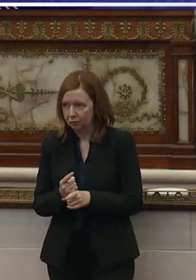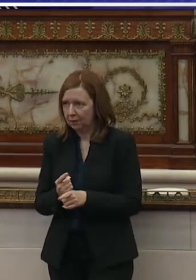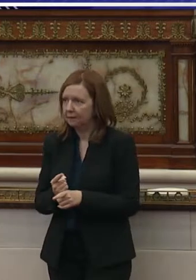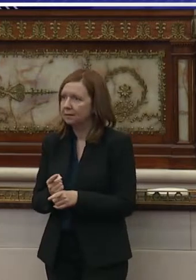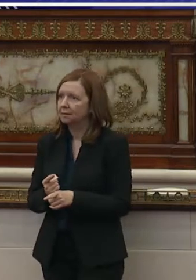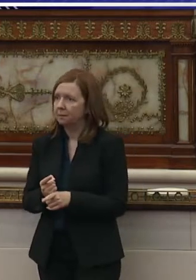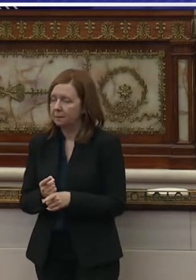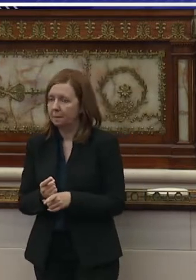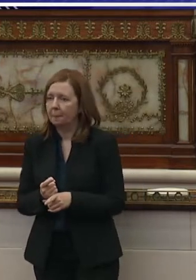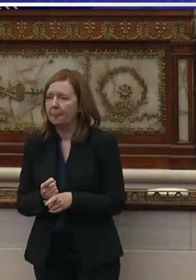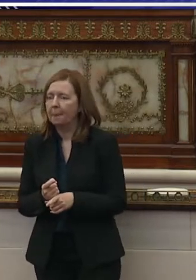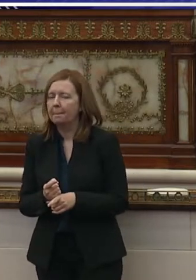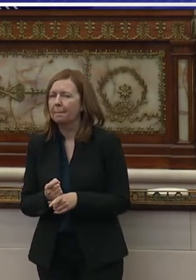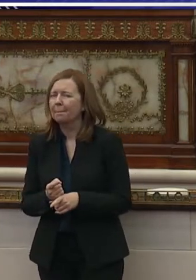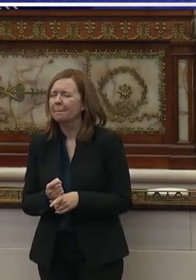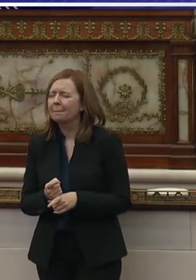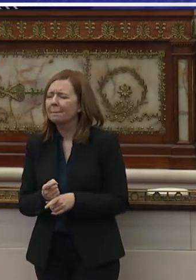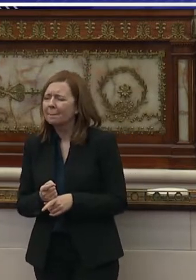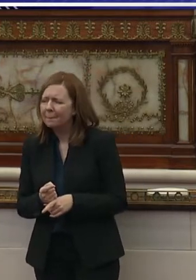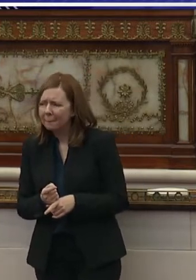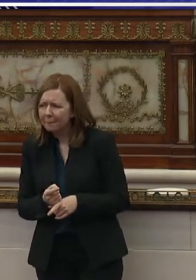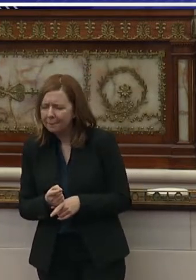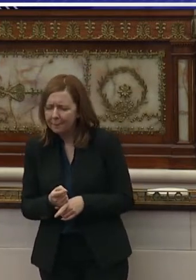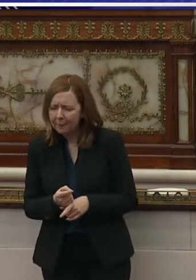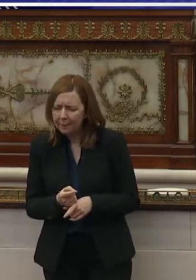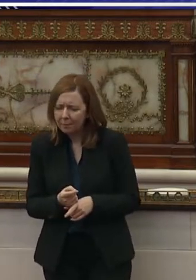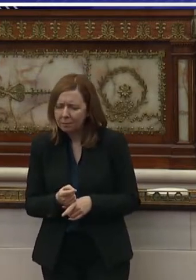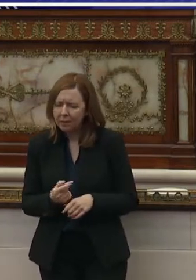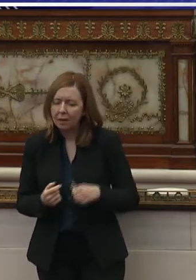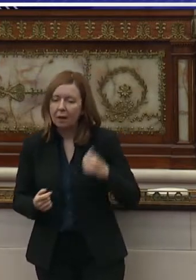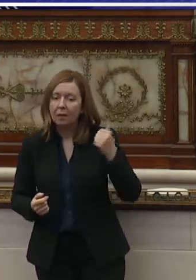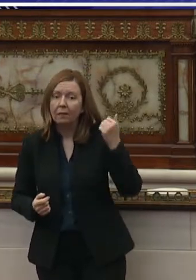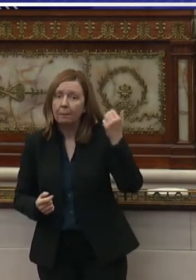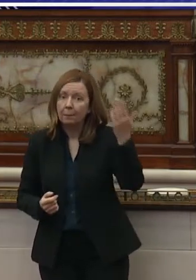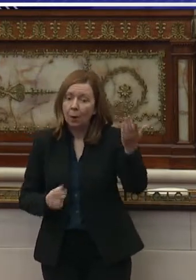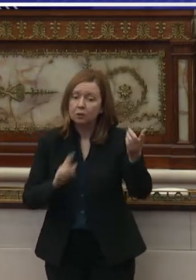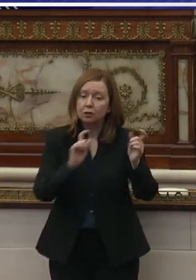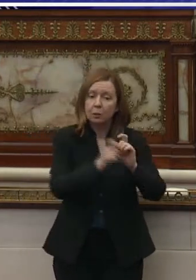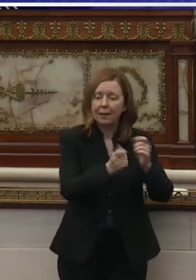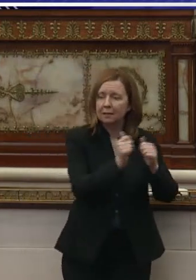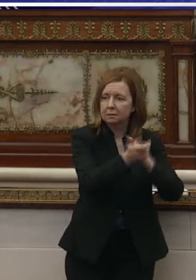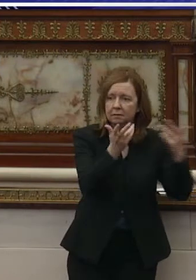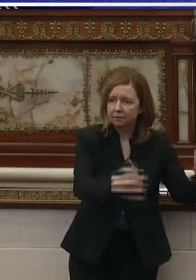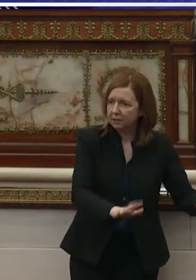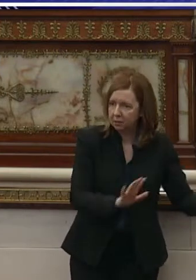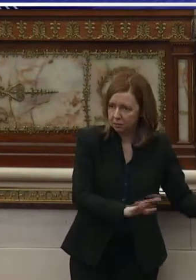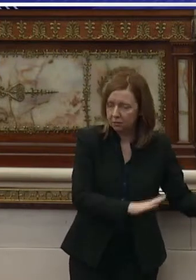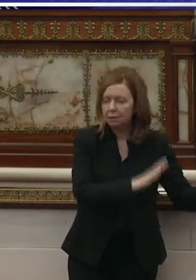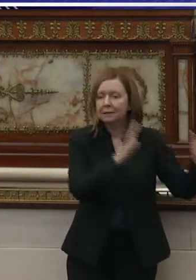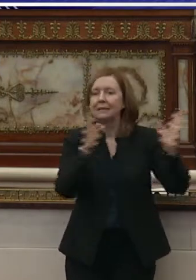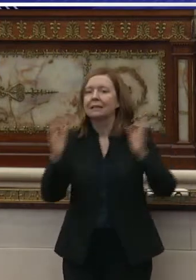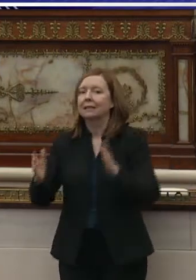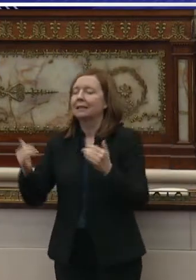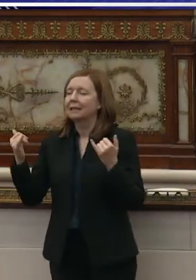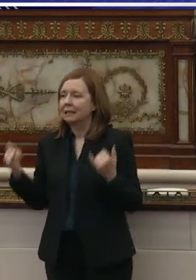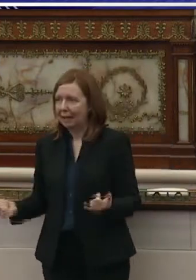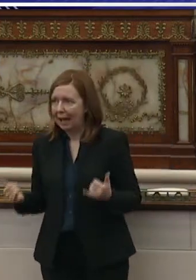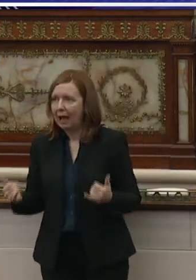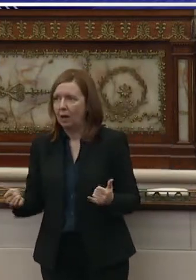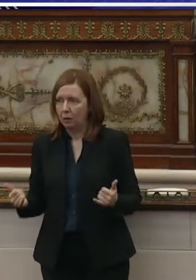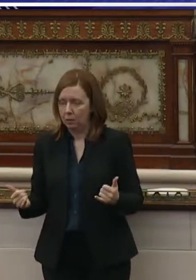part. If you've already, the motion to amend has been adopted. That's correct. It is